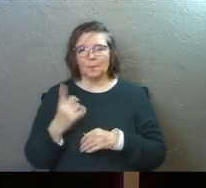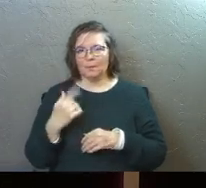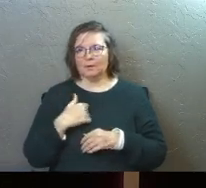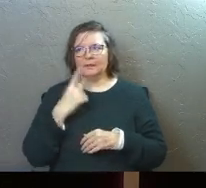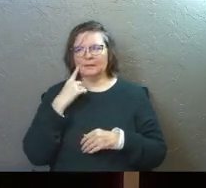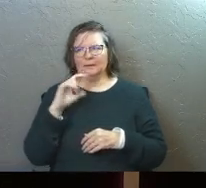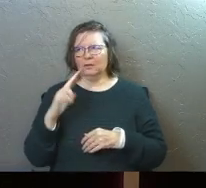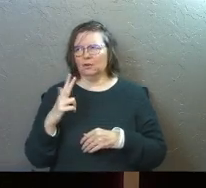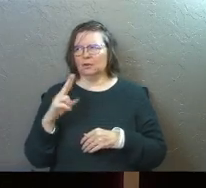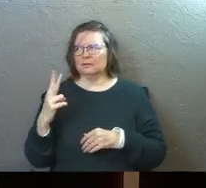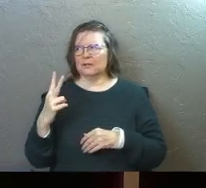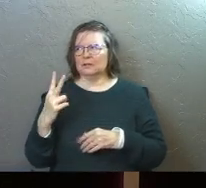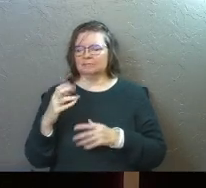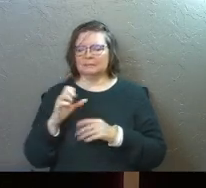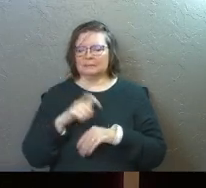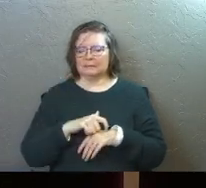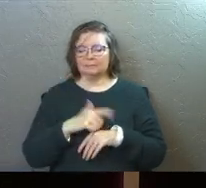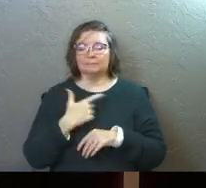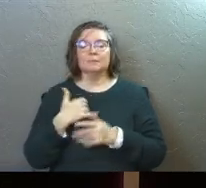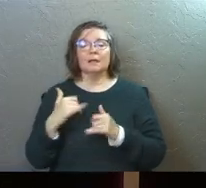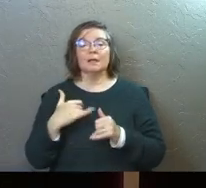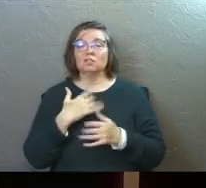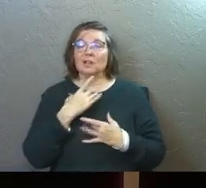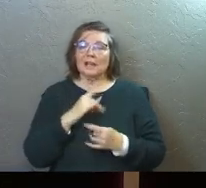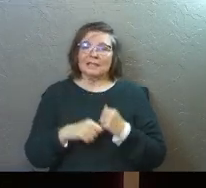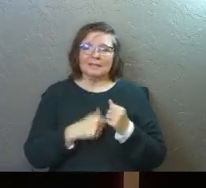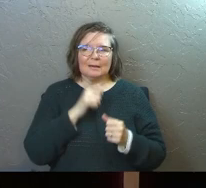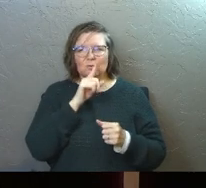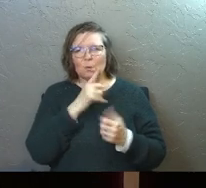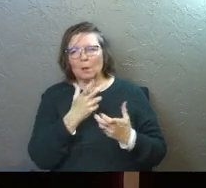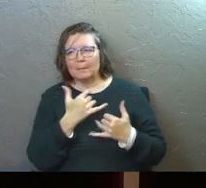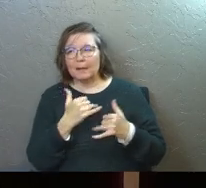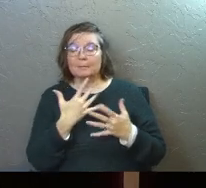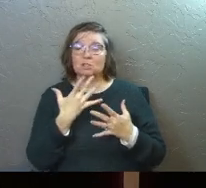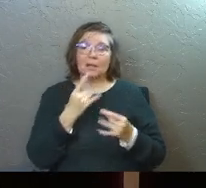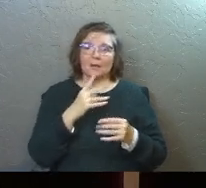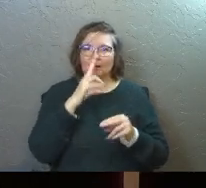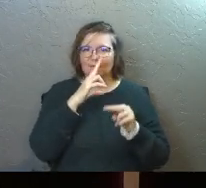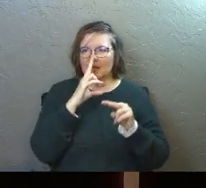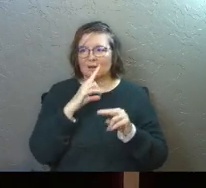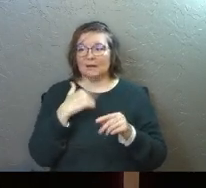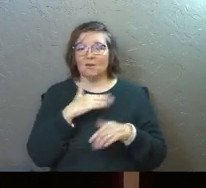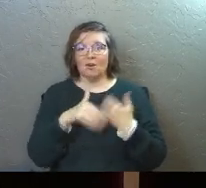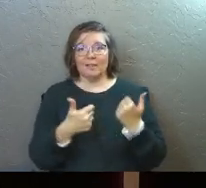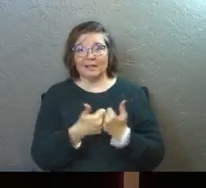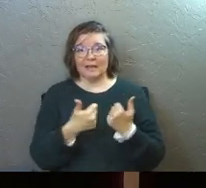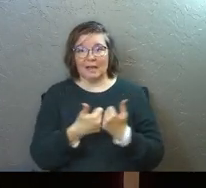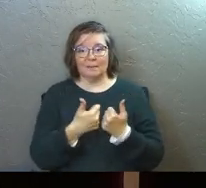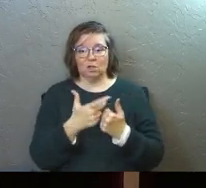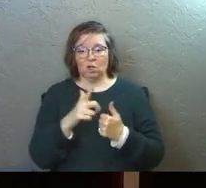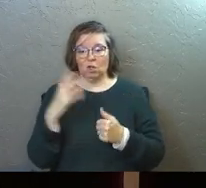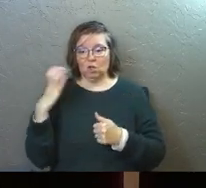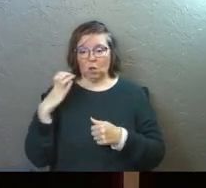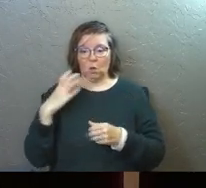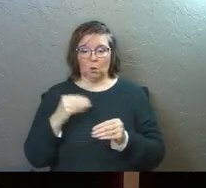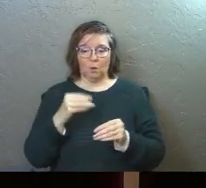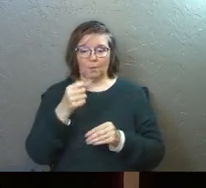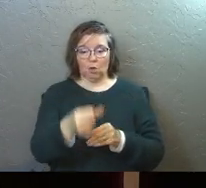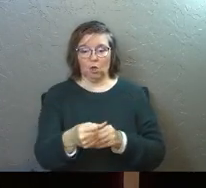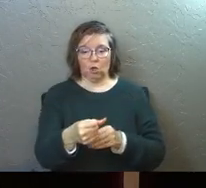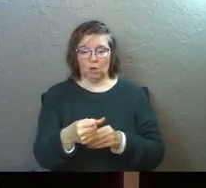is I think it's her third or second season playing. And she liked it this year. She didn't know if she wanted to play, but she liked it. It's so funny, man. At all the games, her coach would put